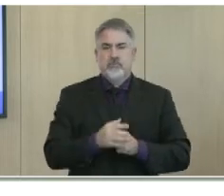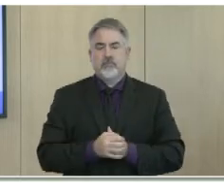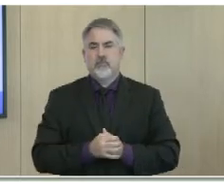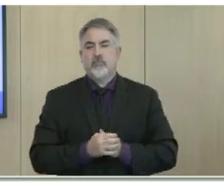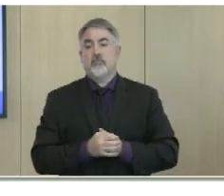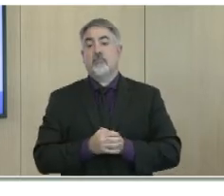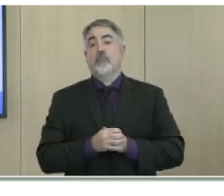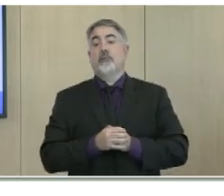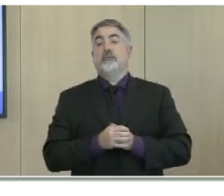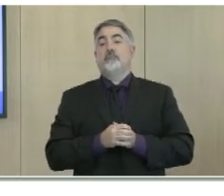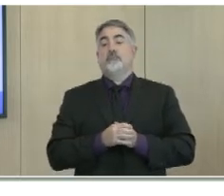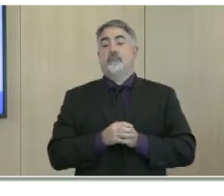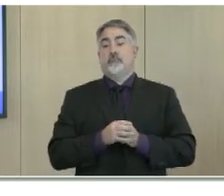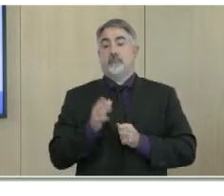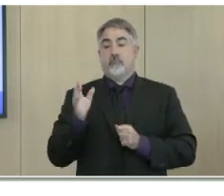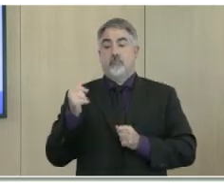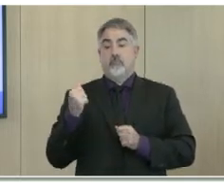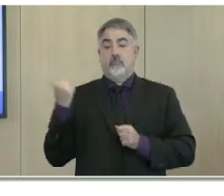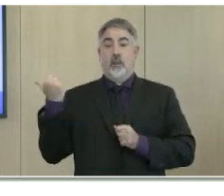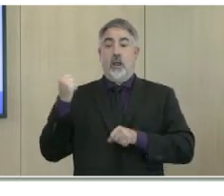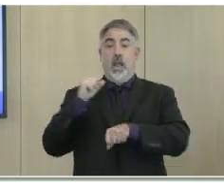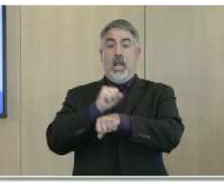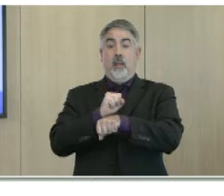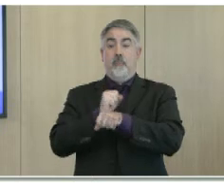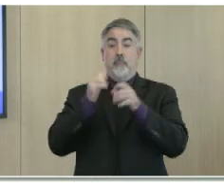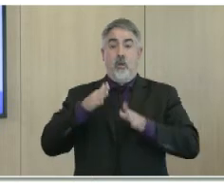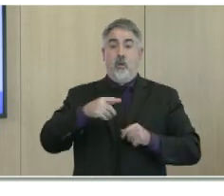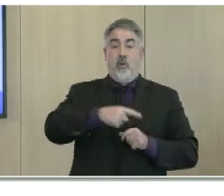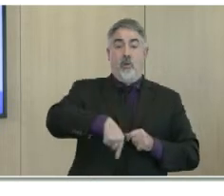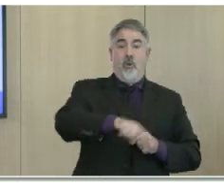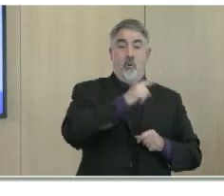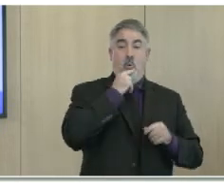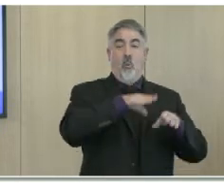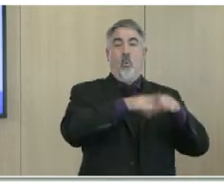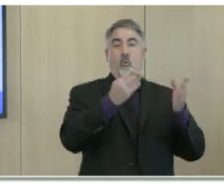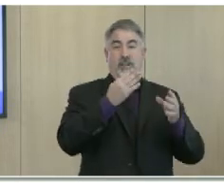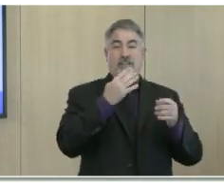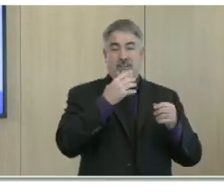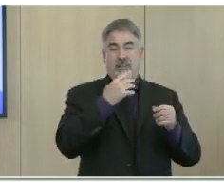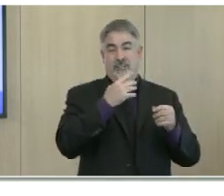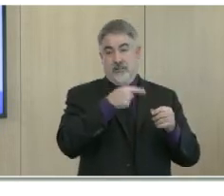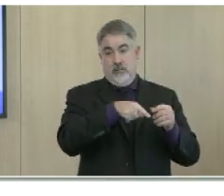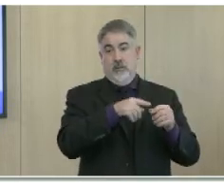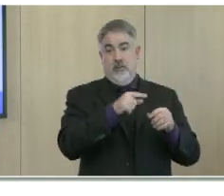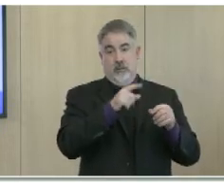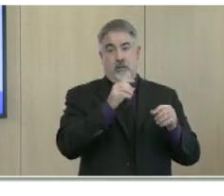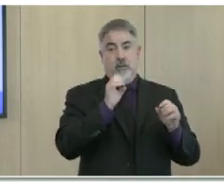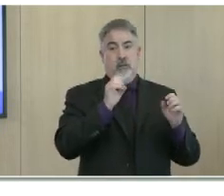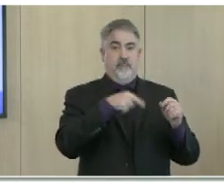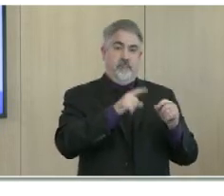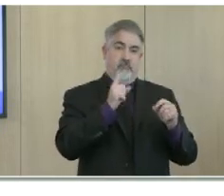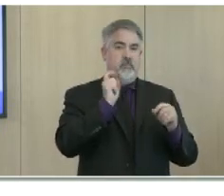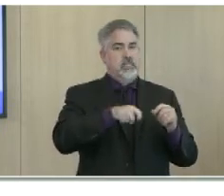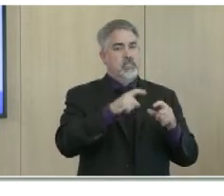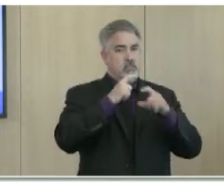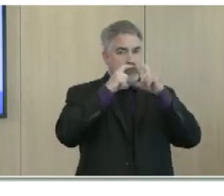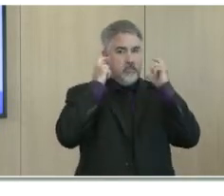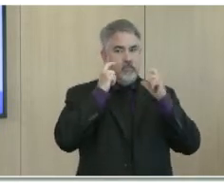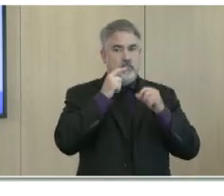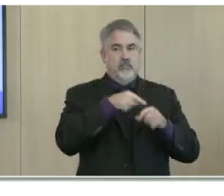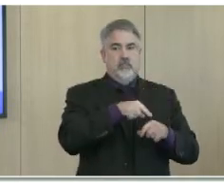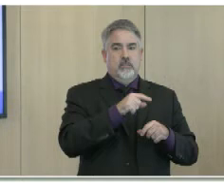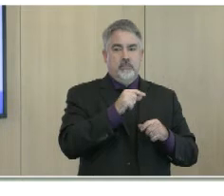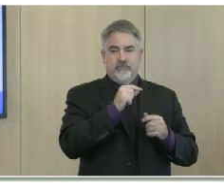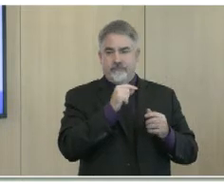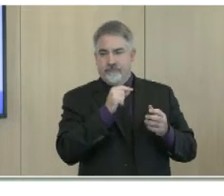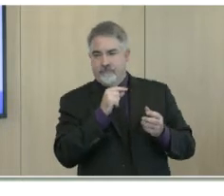for the employees of a handful of categories of essential businesses only, that the employees of